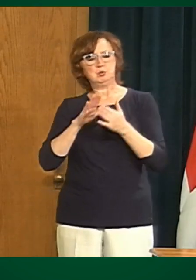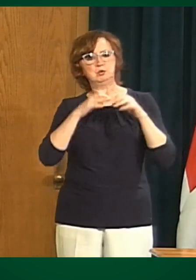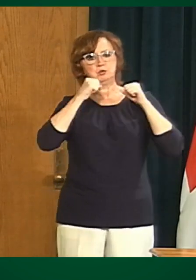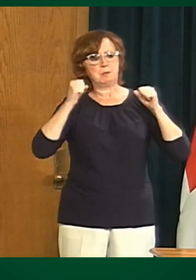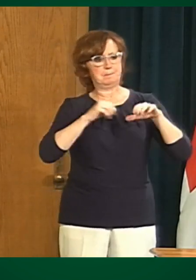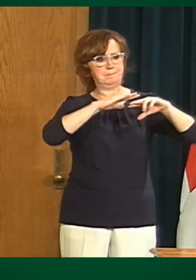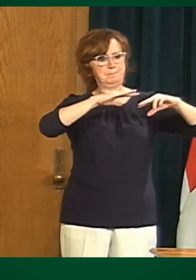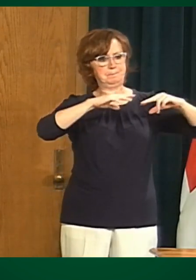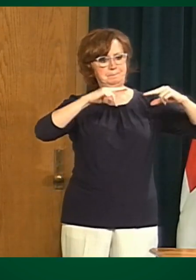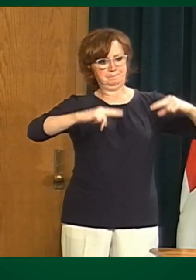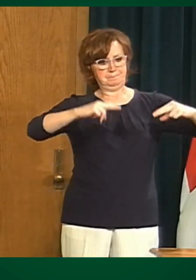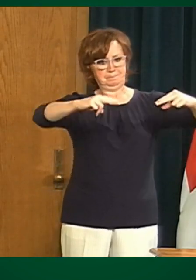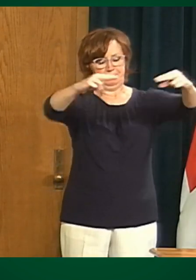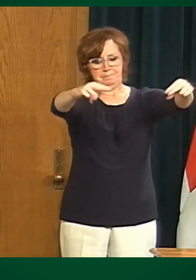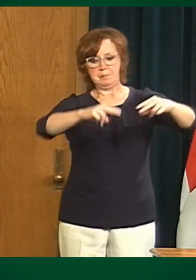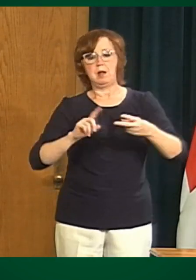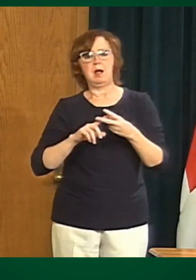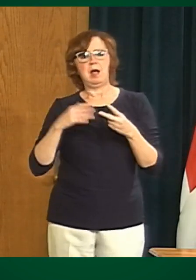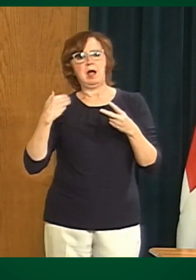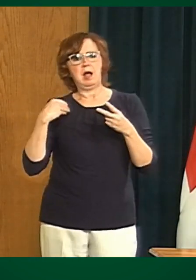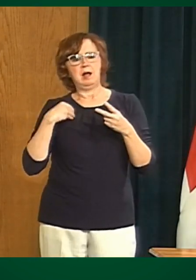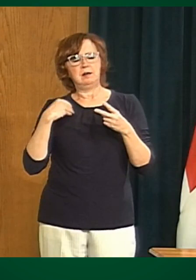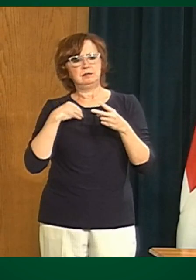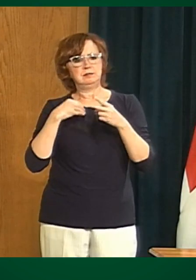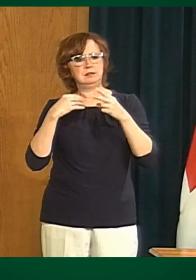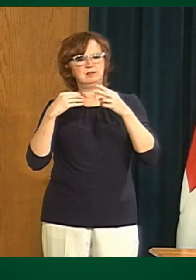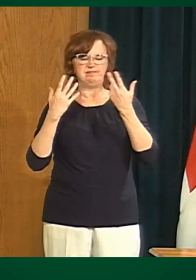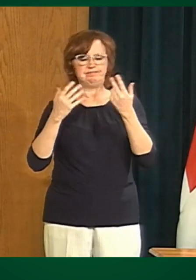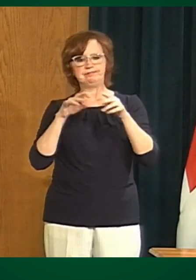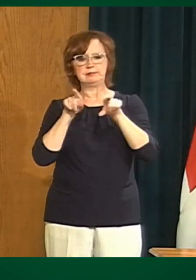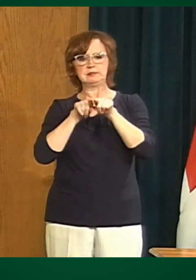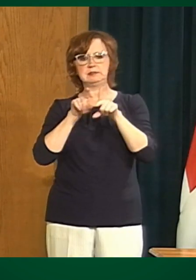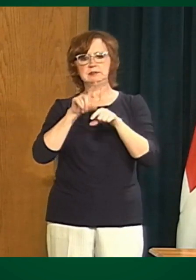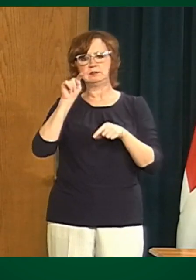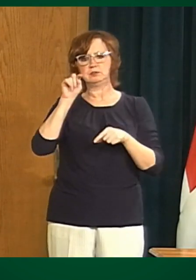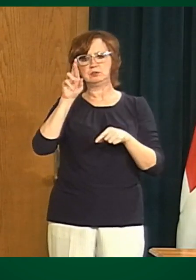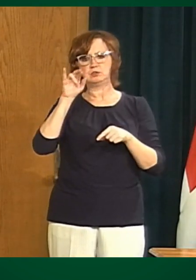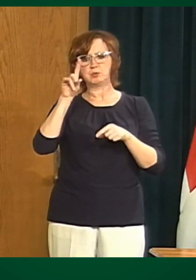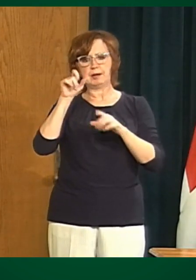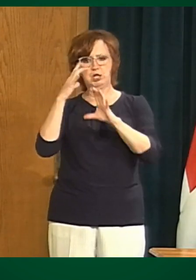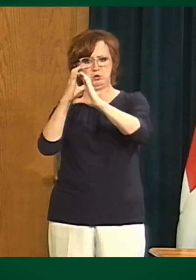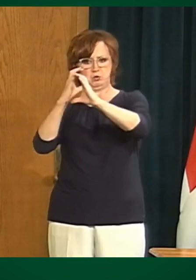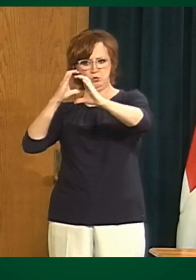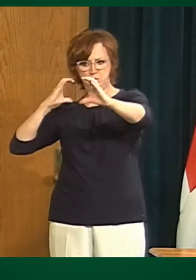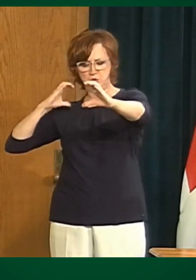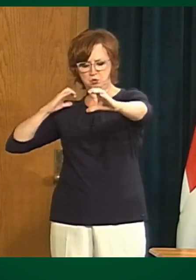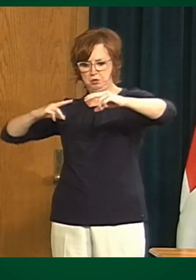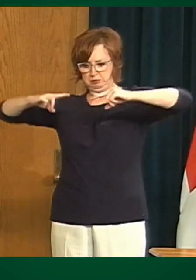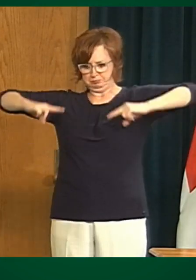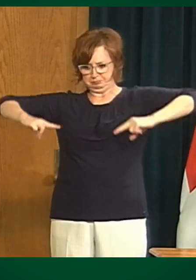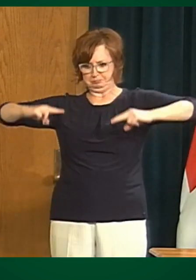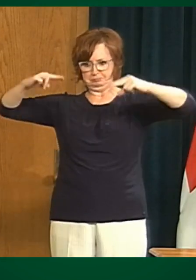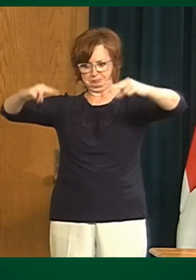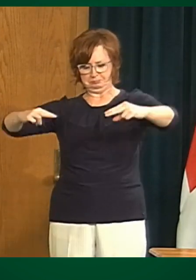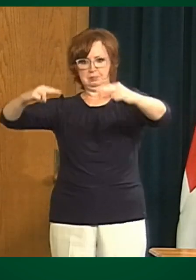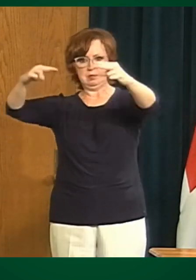the plan is to have room for 65 individuals with the ability to scale up if